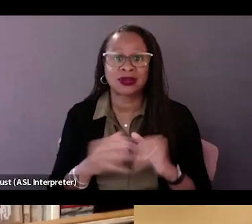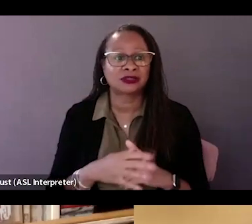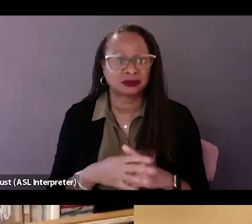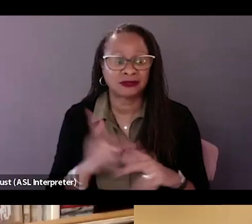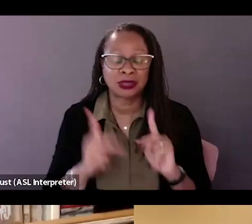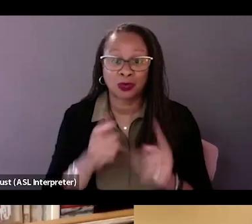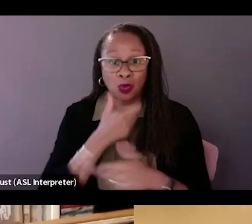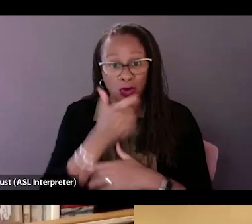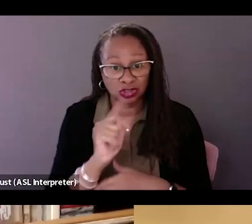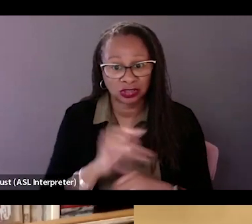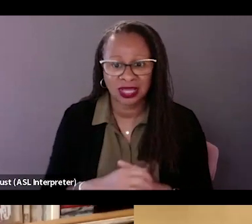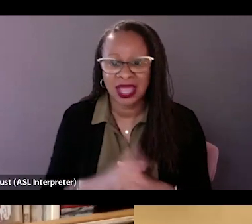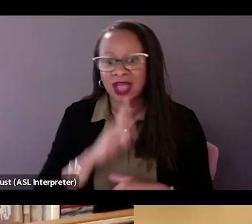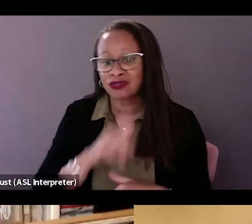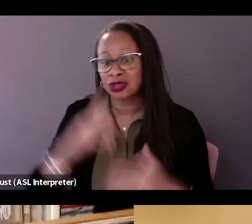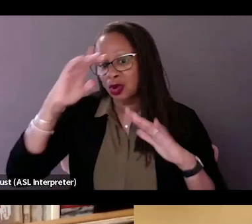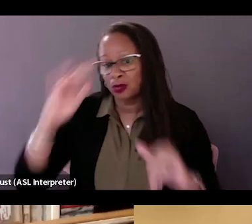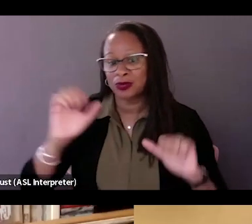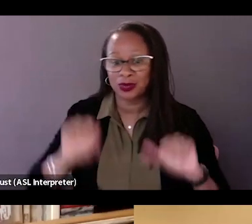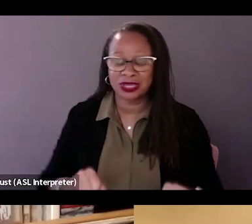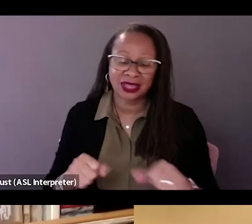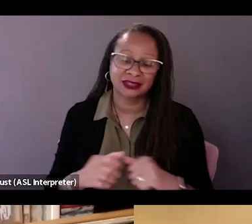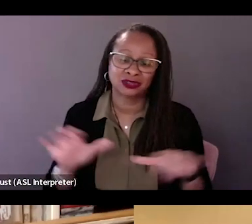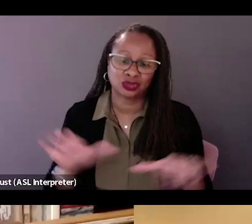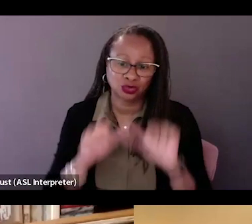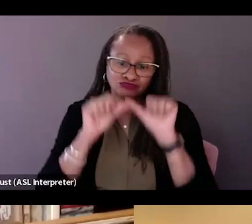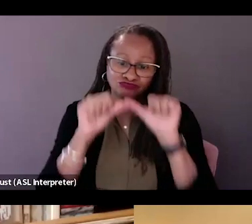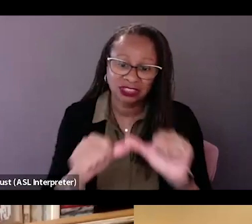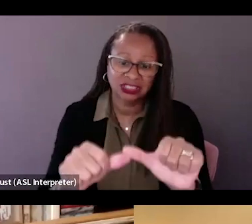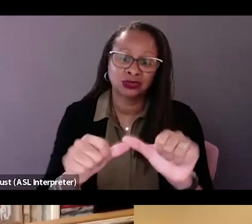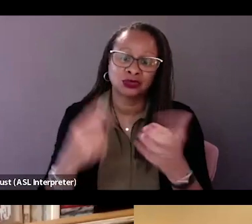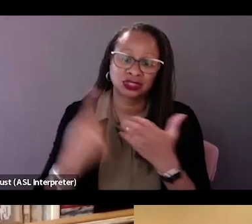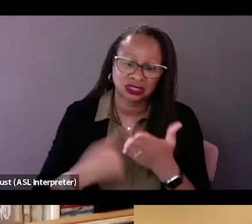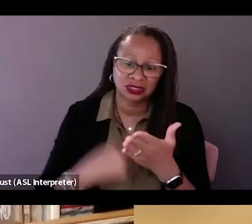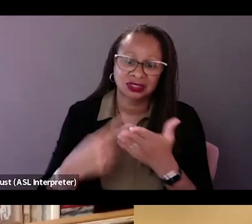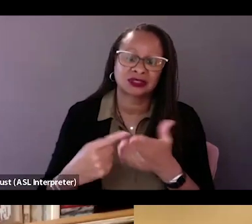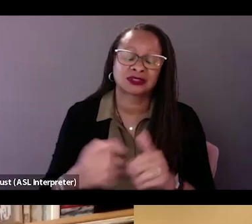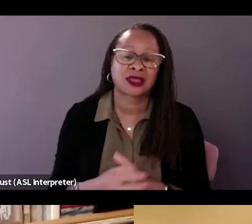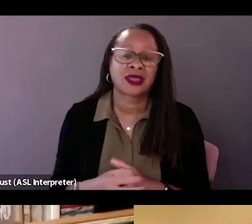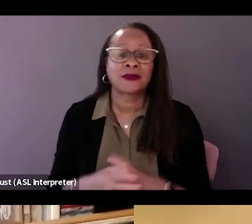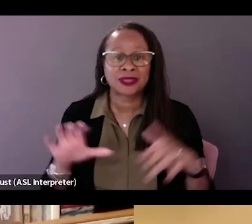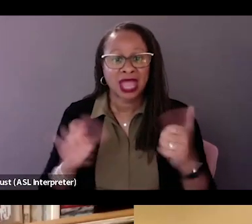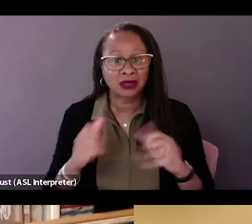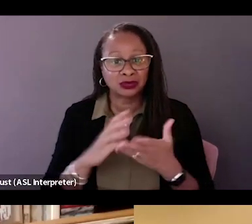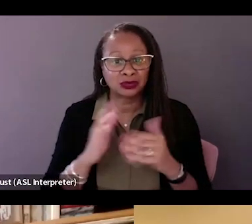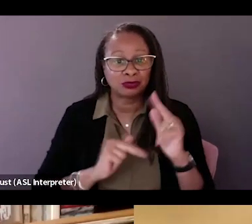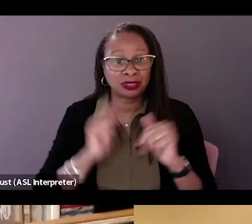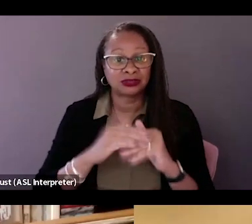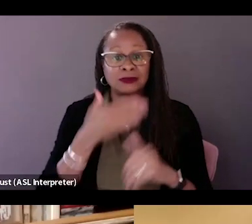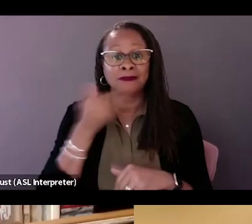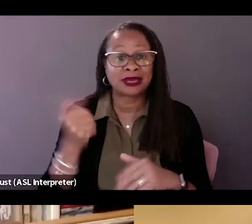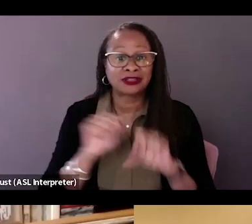so far. I'm really hoping that we are able to sort of just continue discussing how to build better systems for